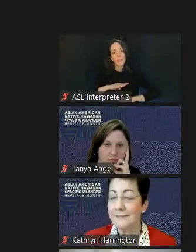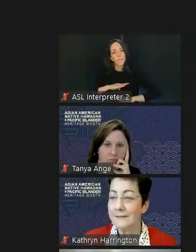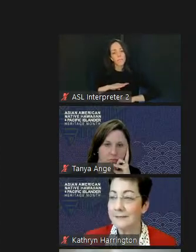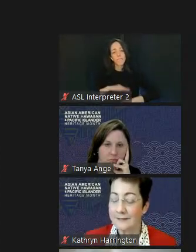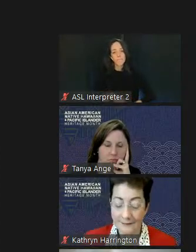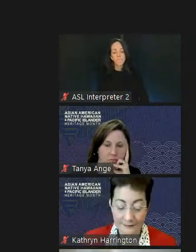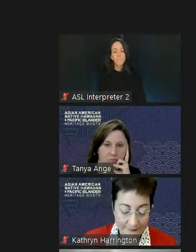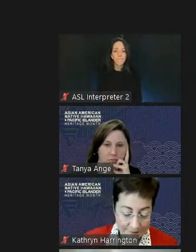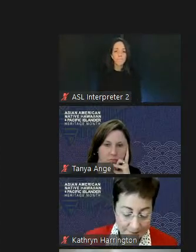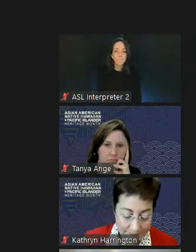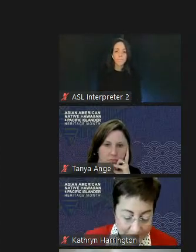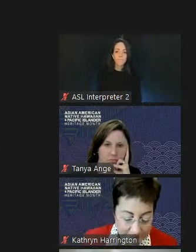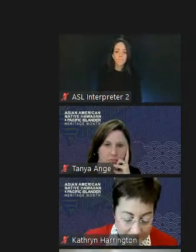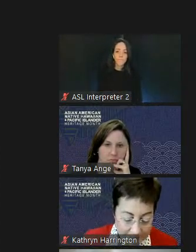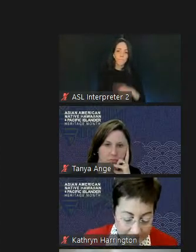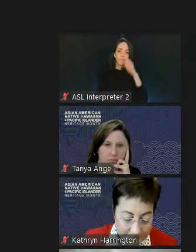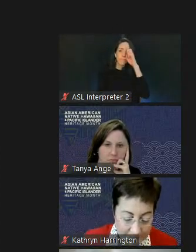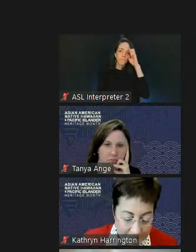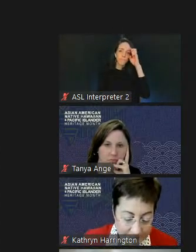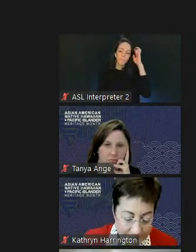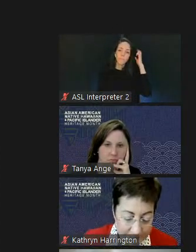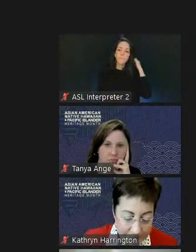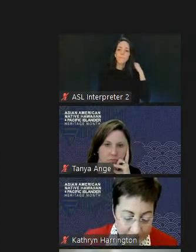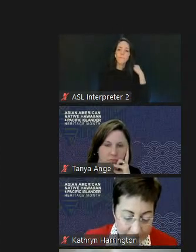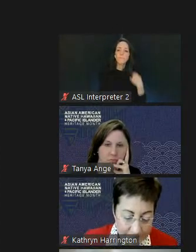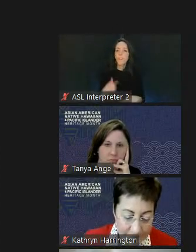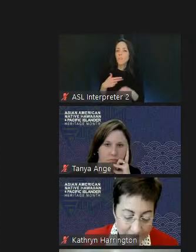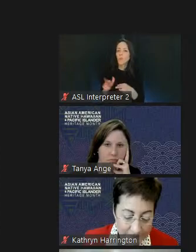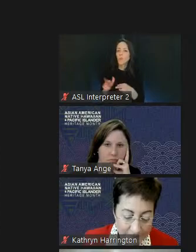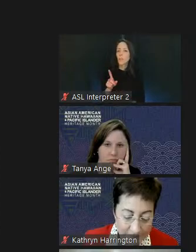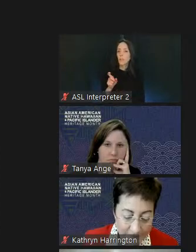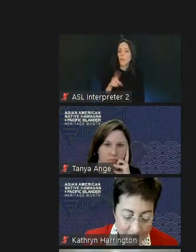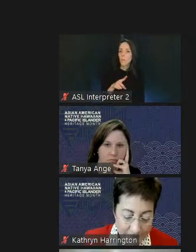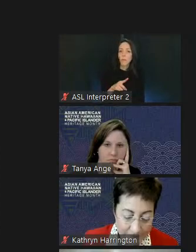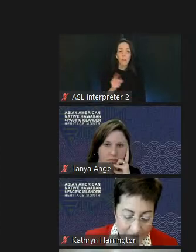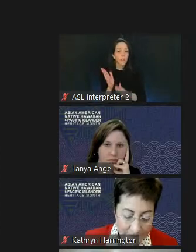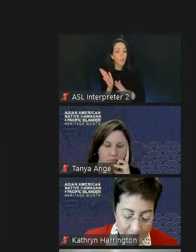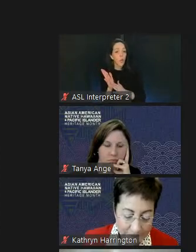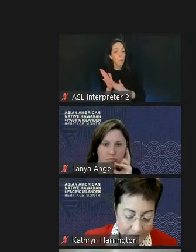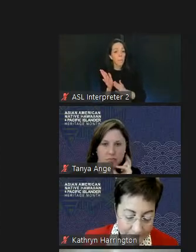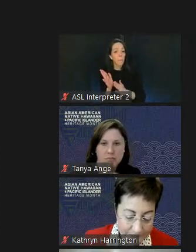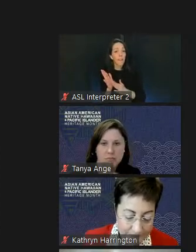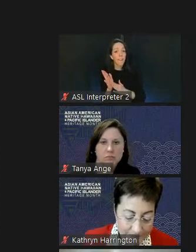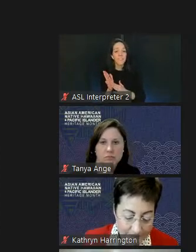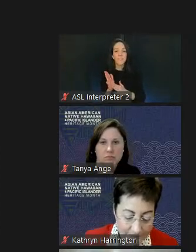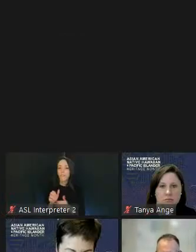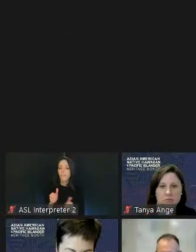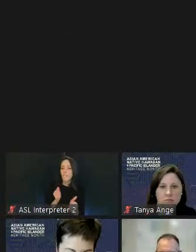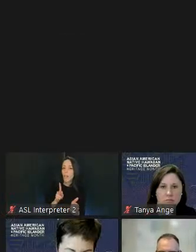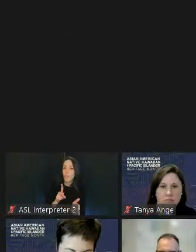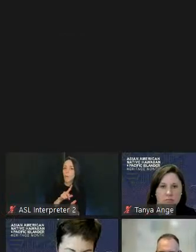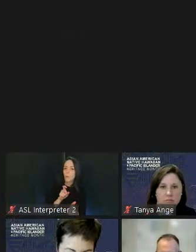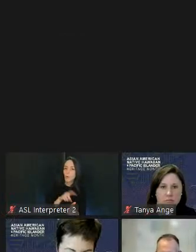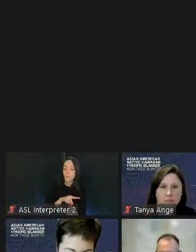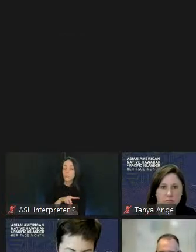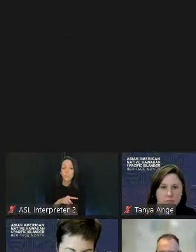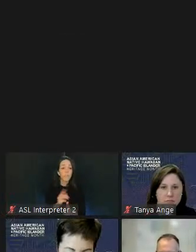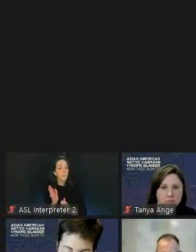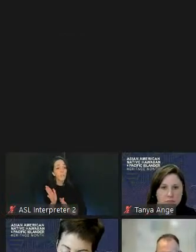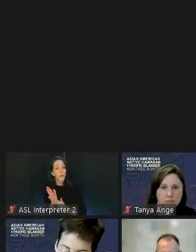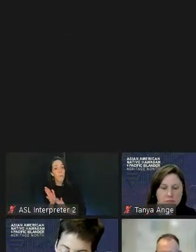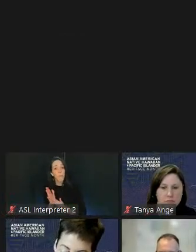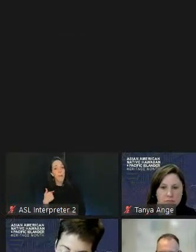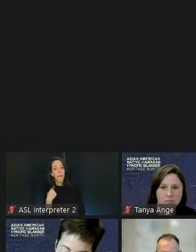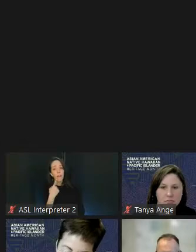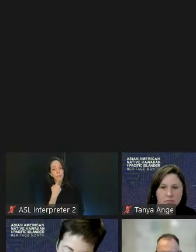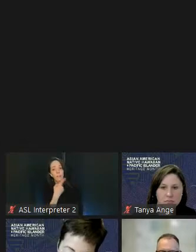just a very quick compliment and a follow-up question. The compliments to Tanya. I've been telling her, and she knows that, for a year and a half, that I didn't think our